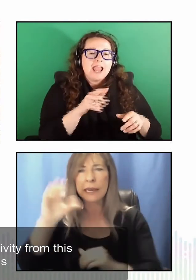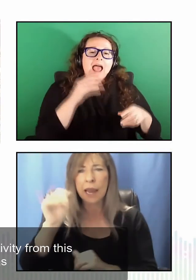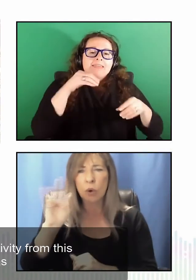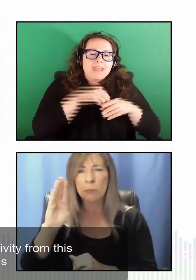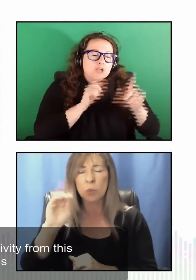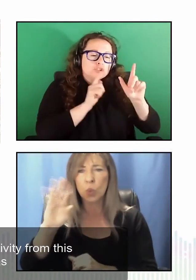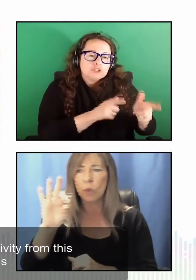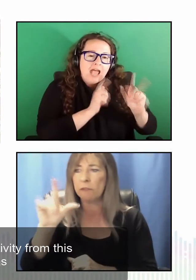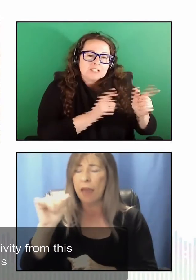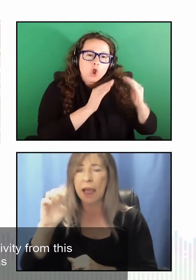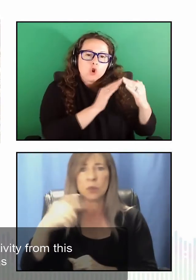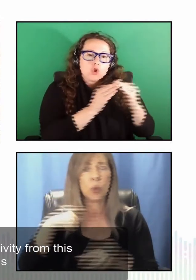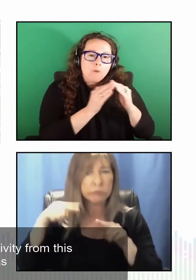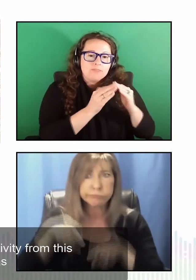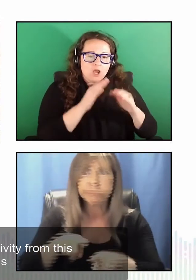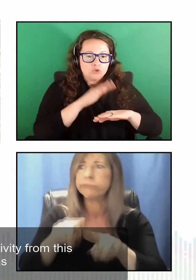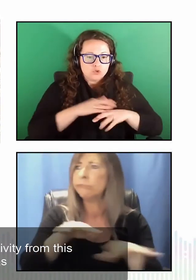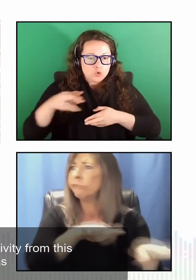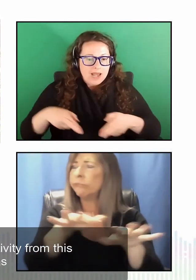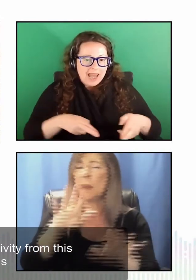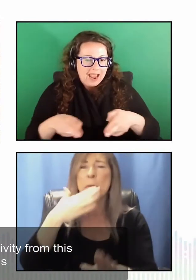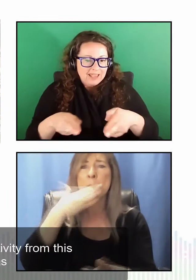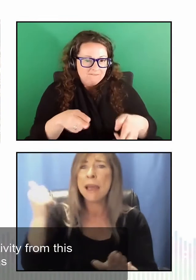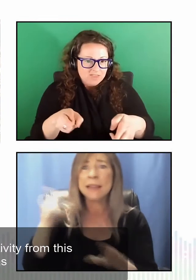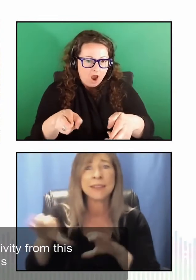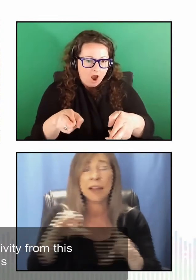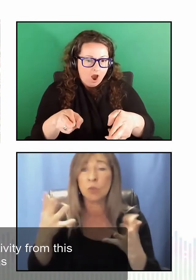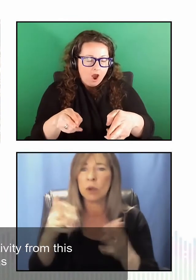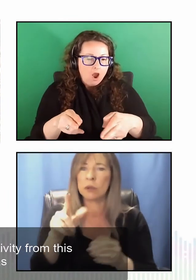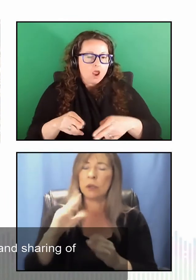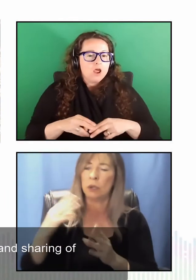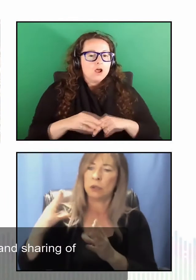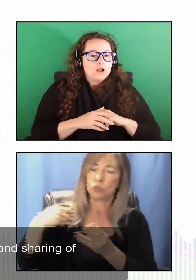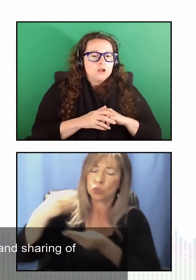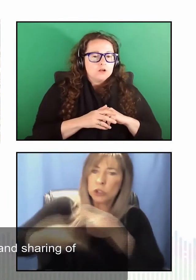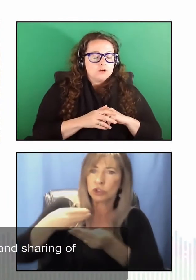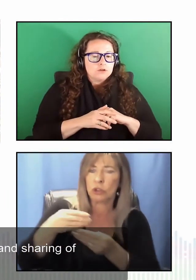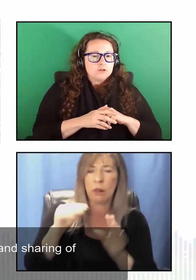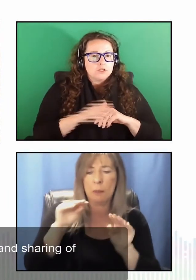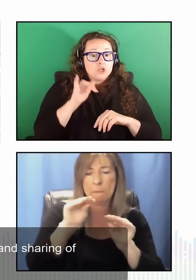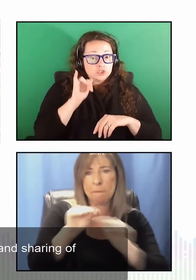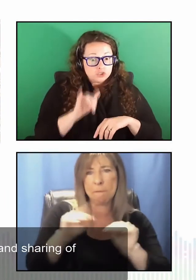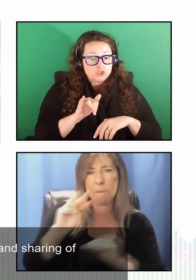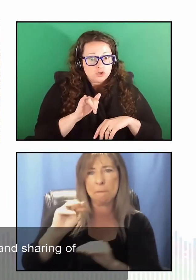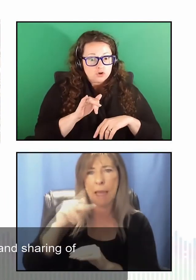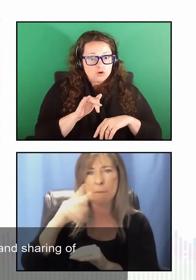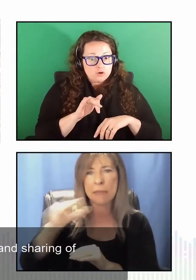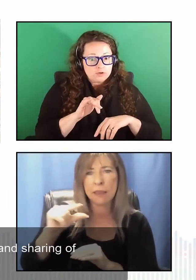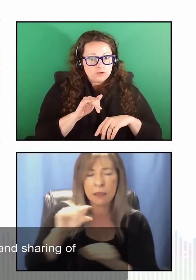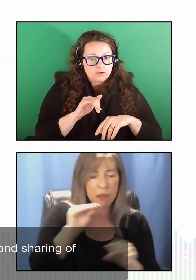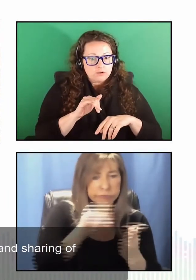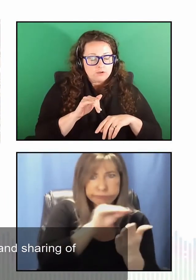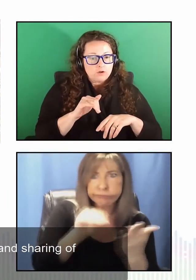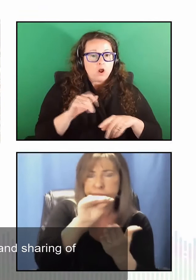best activity from this camp was a traditional mapping exercise, as well as a lot of harvesting and